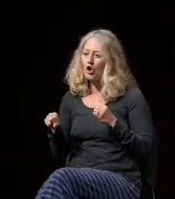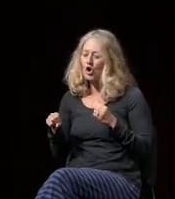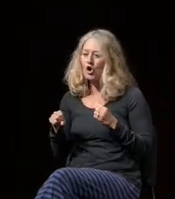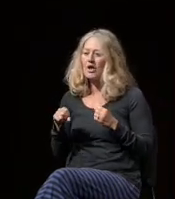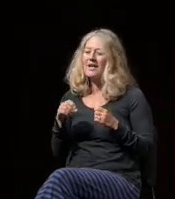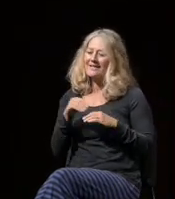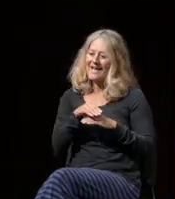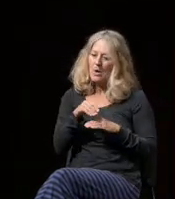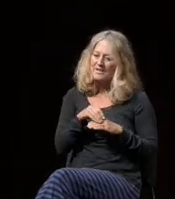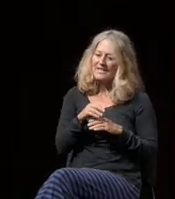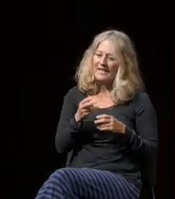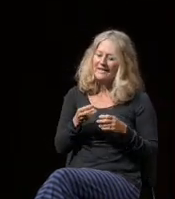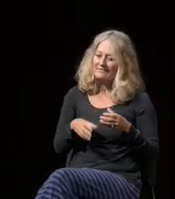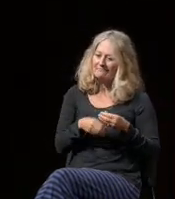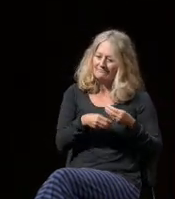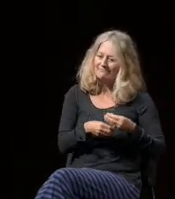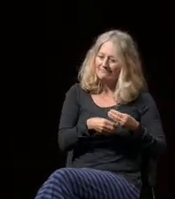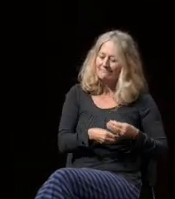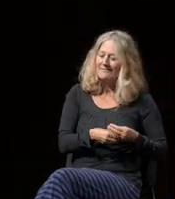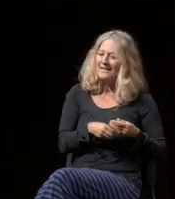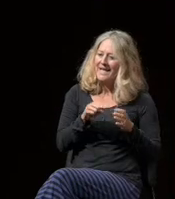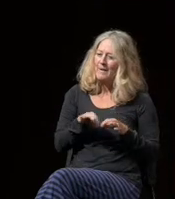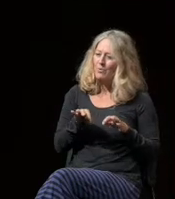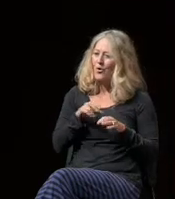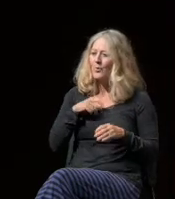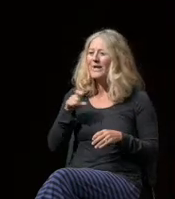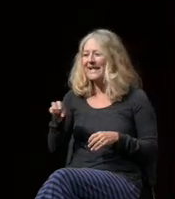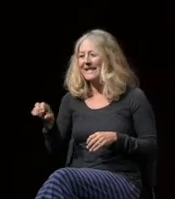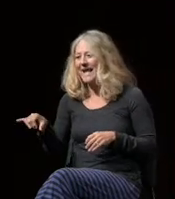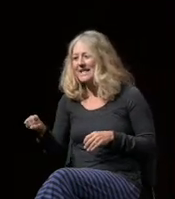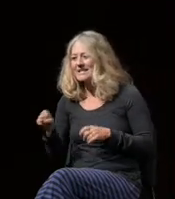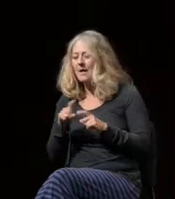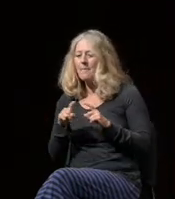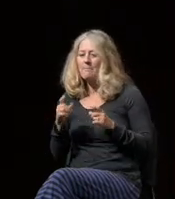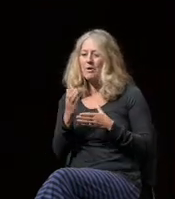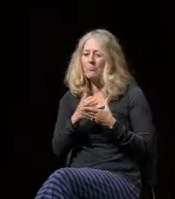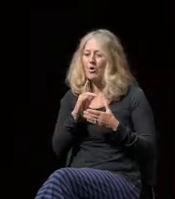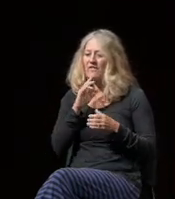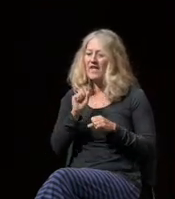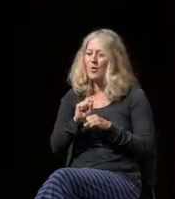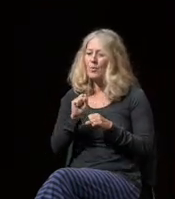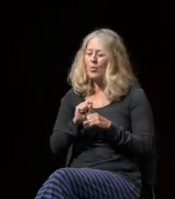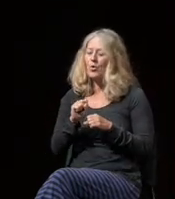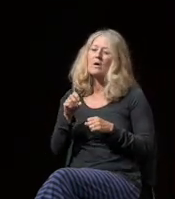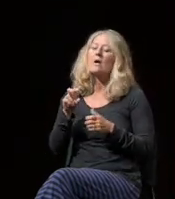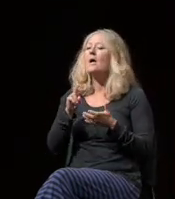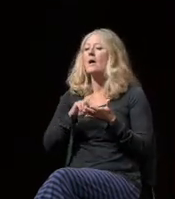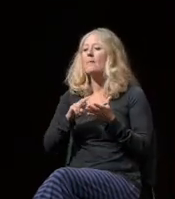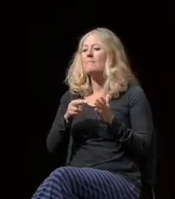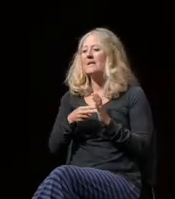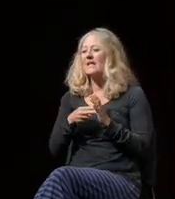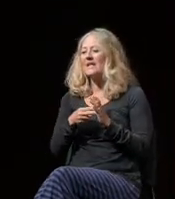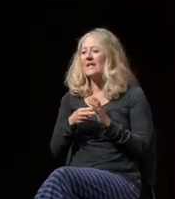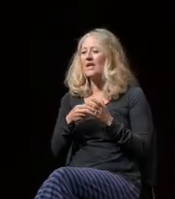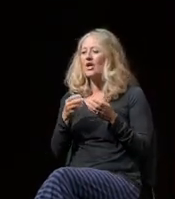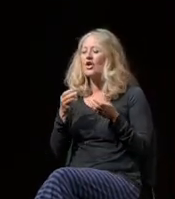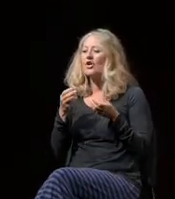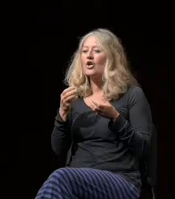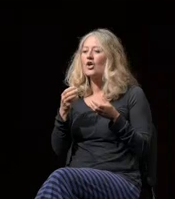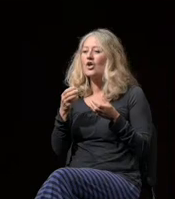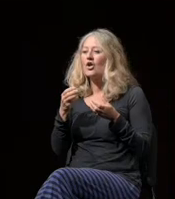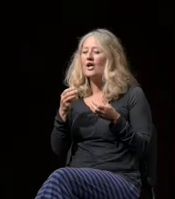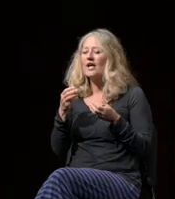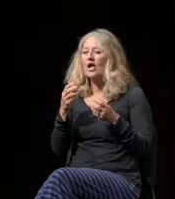important things and we do need all of that. But part of that work has to be, we need to look at our curriculum. We need to look at